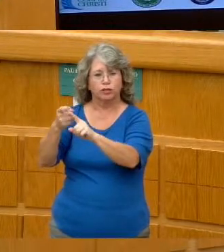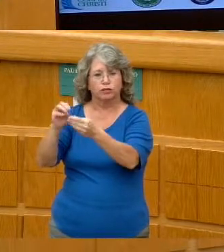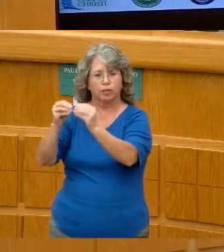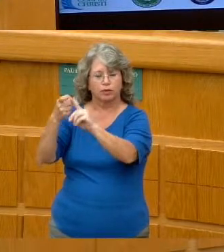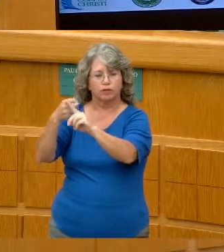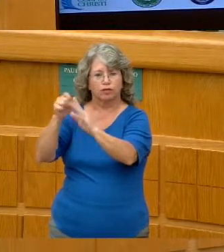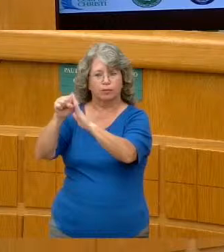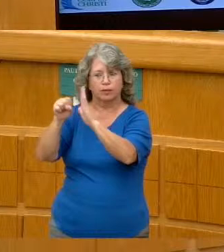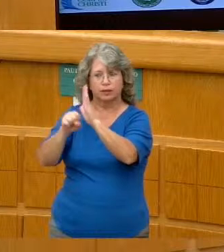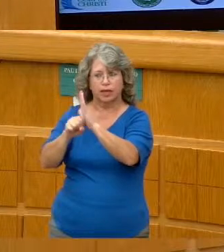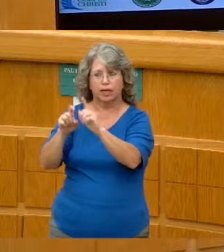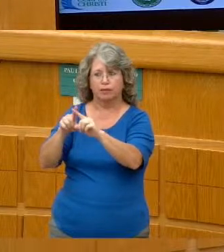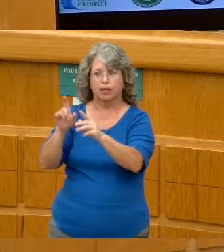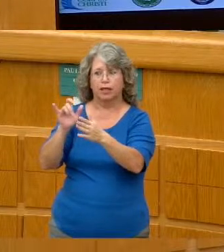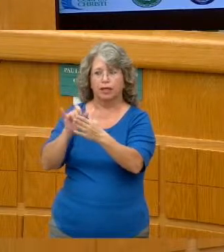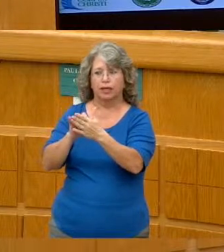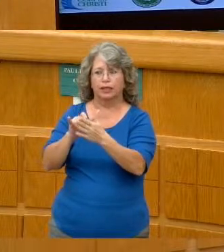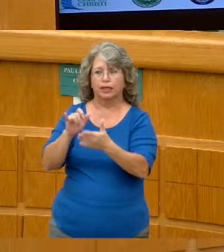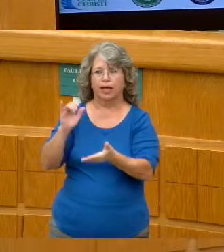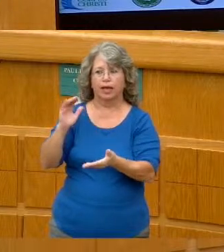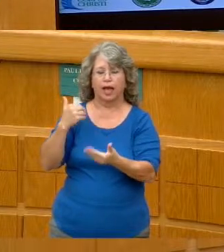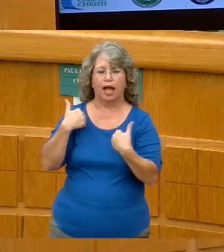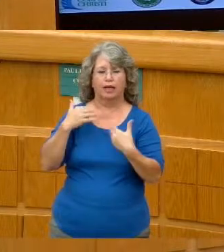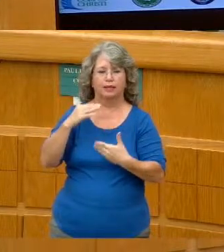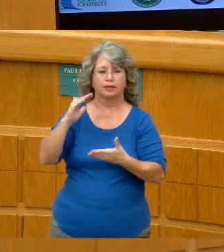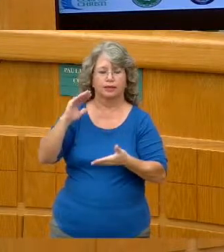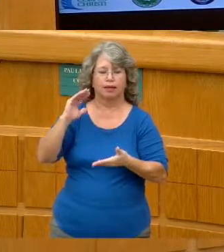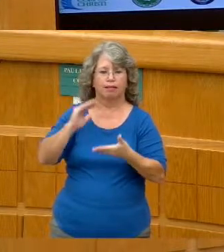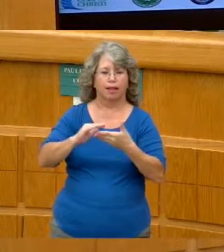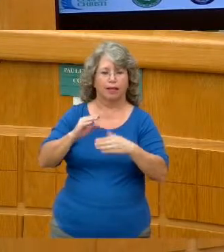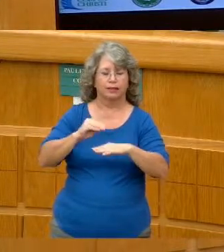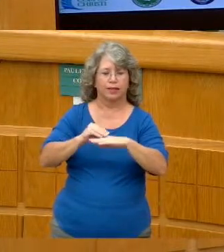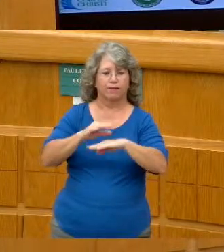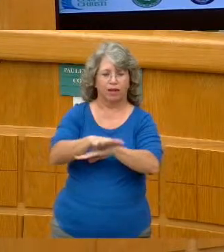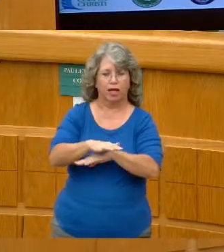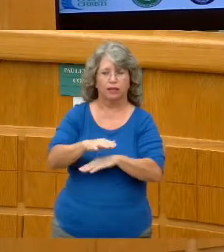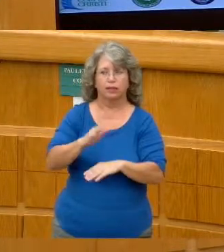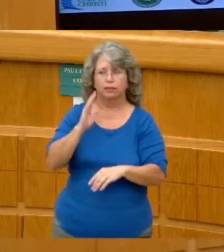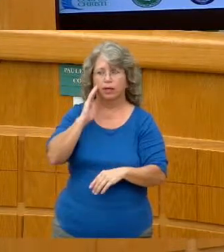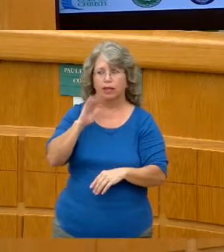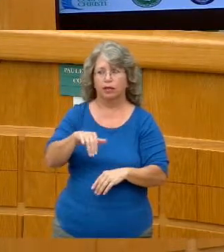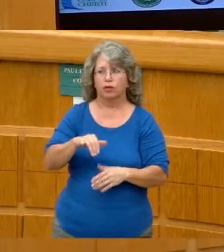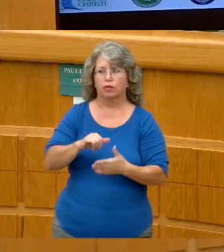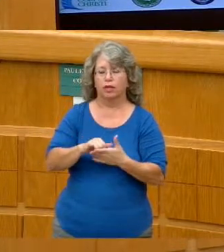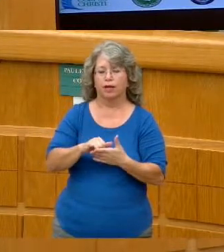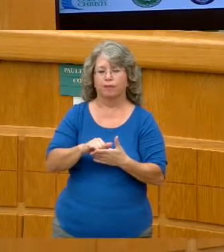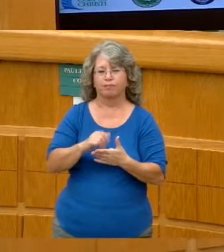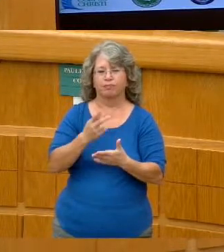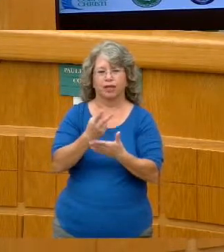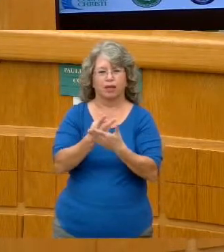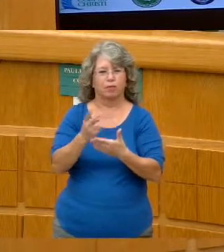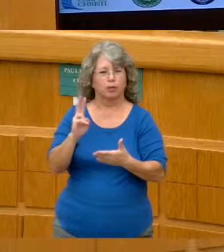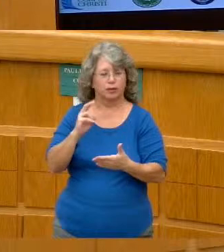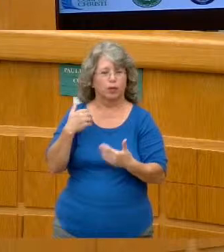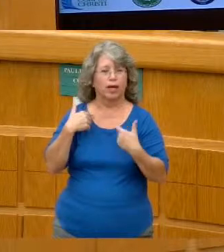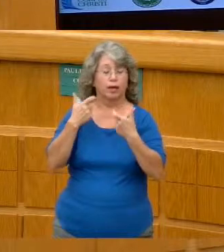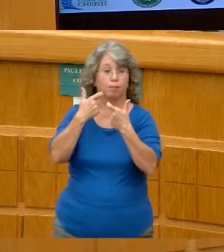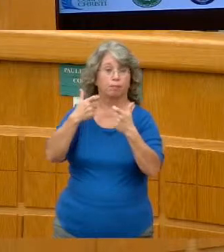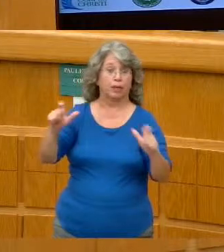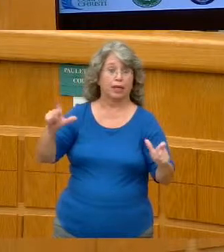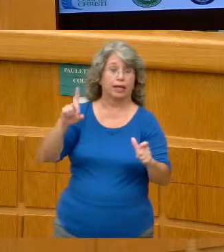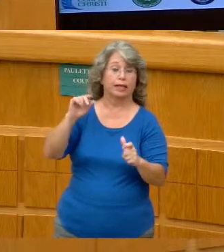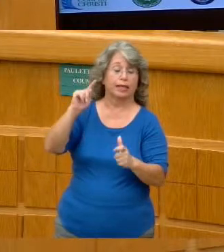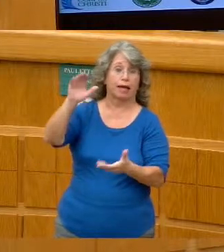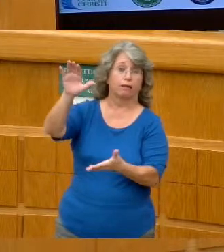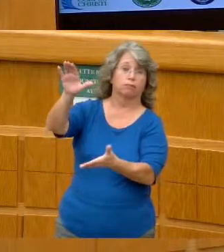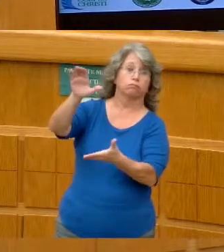that it has also. But we know that a couple weeks ago, we had a huge data dump for the rest of the Coastal Bend. And we could see that, there was